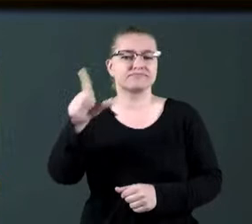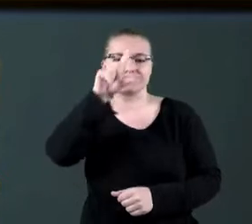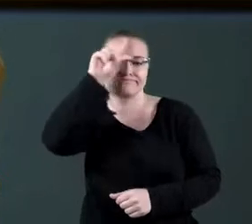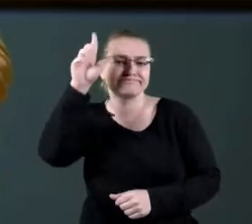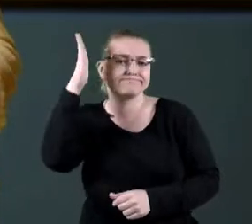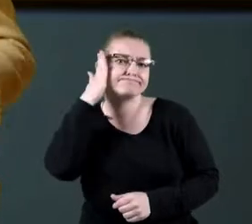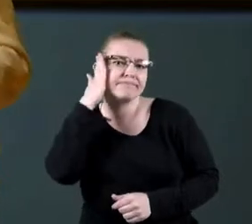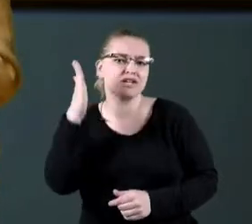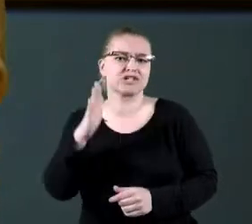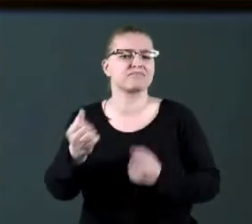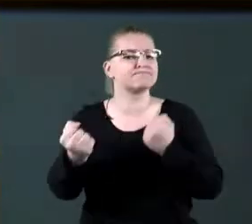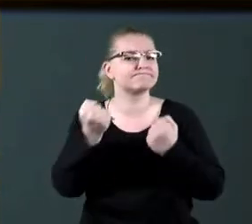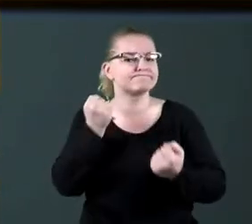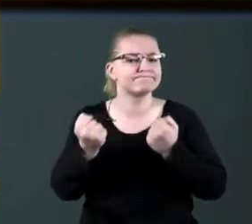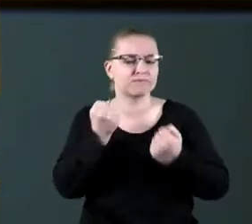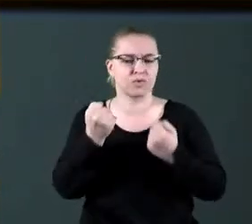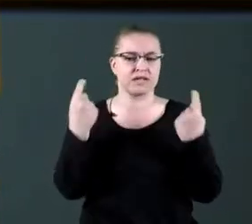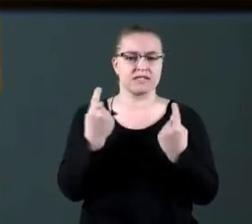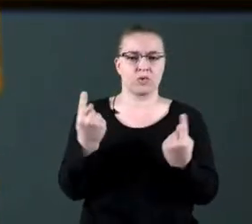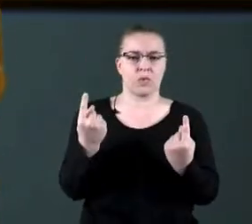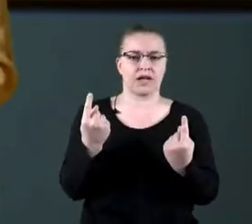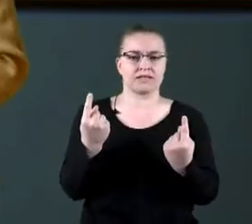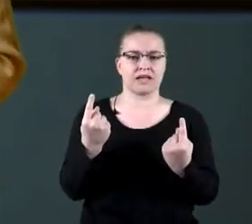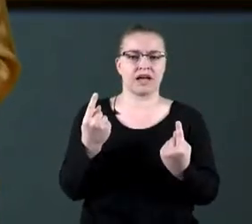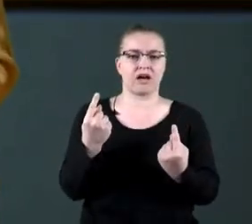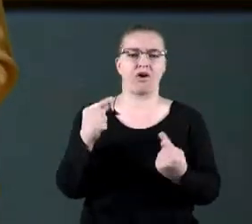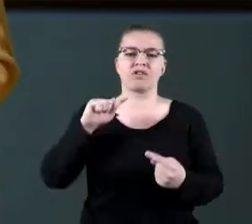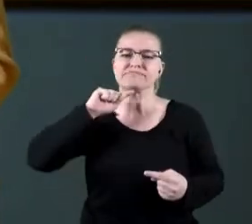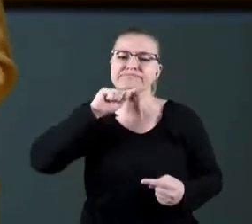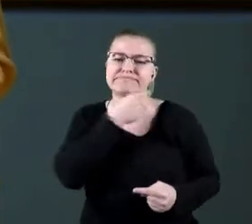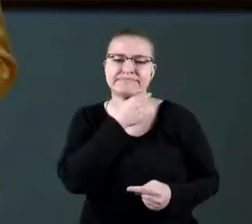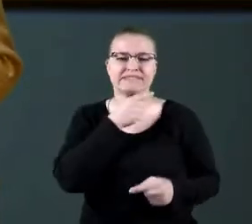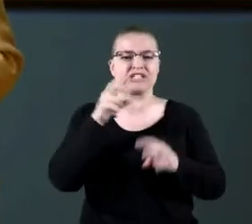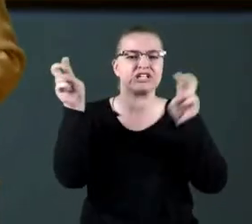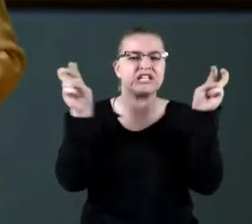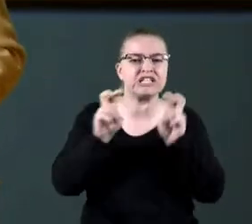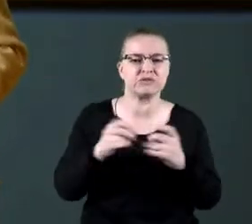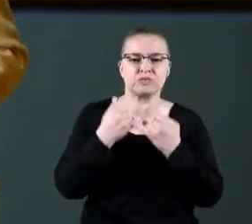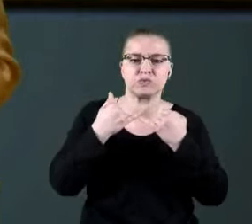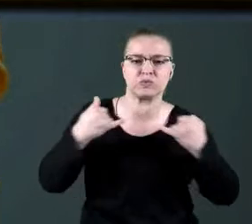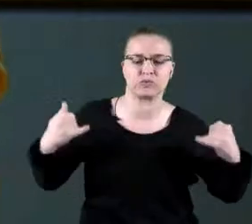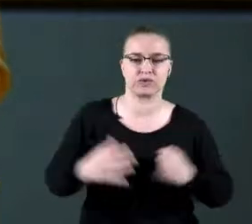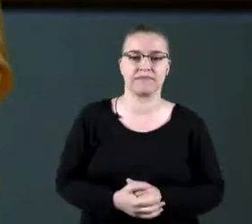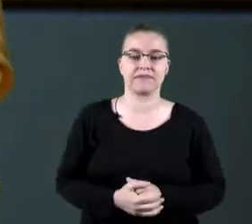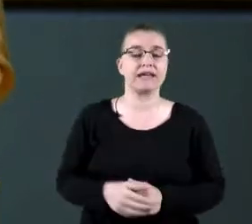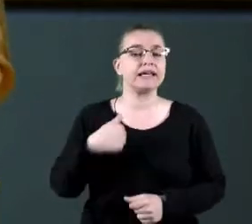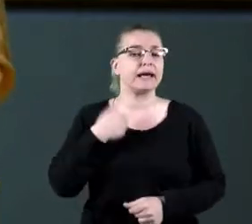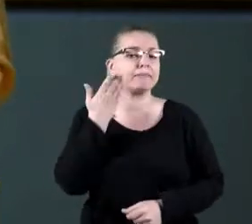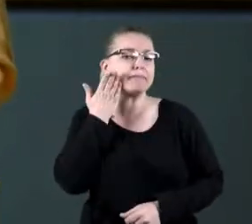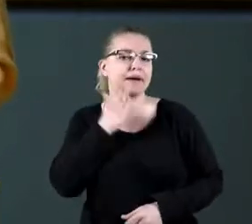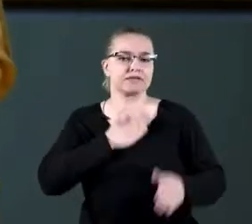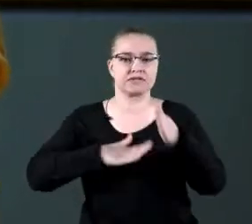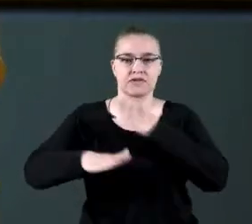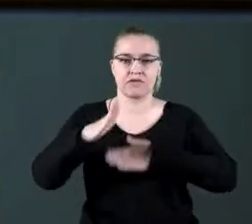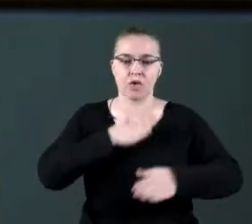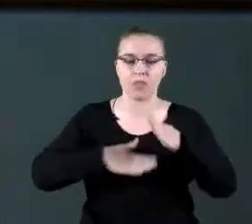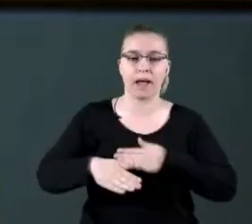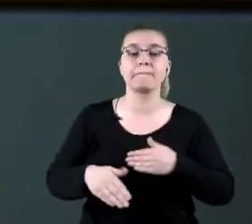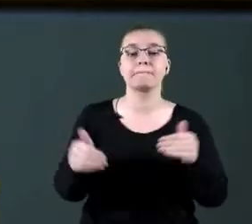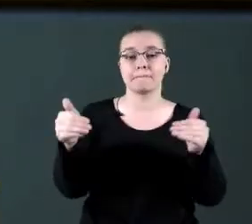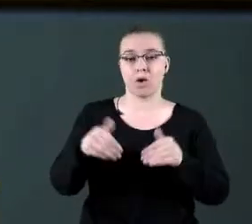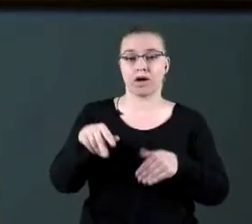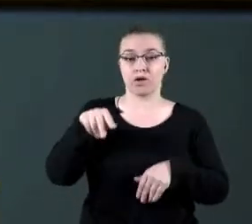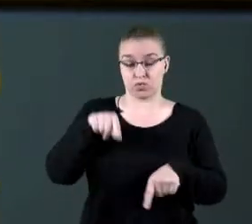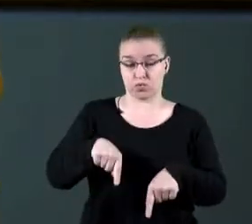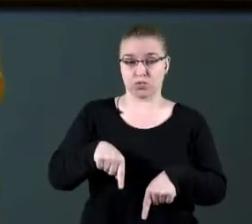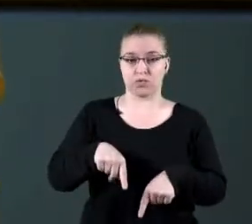pleasure now, on behalf of UN Habitat, to invite to the opening remarks for the session